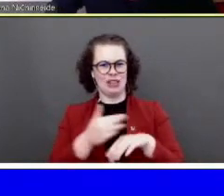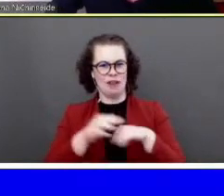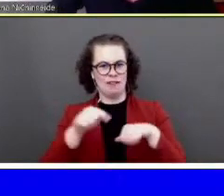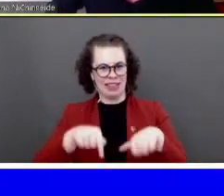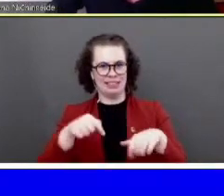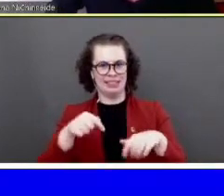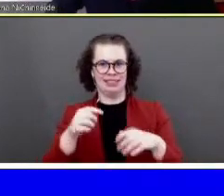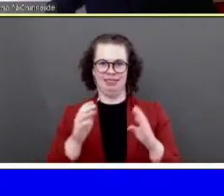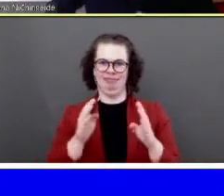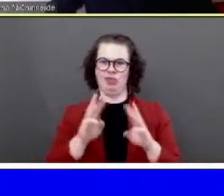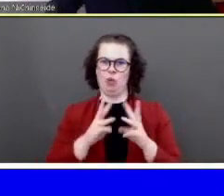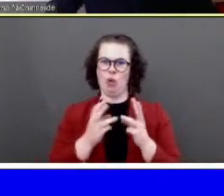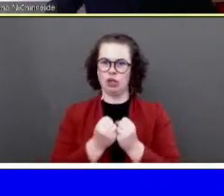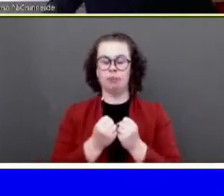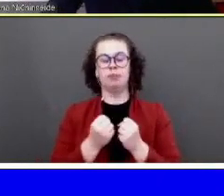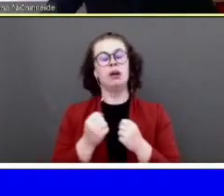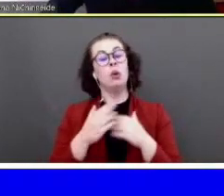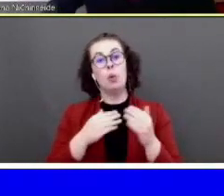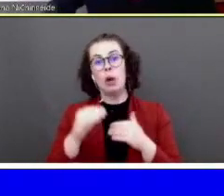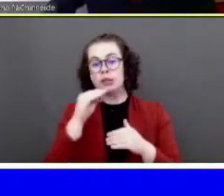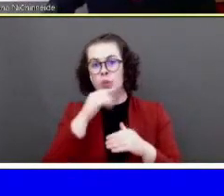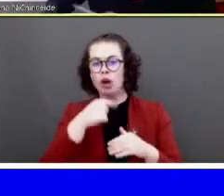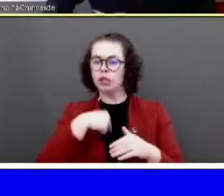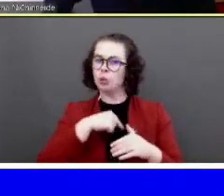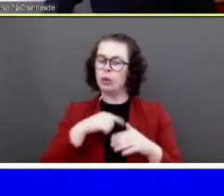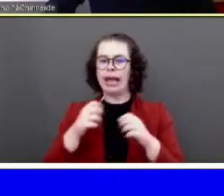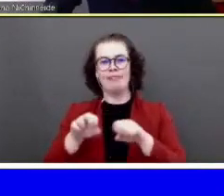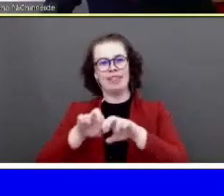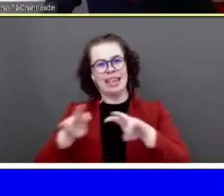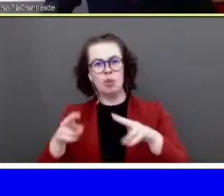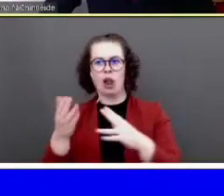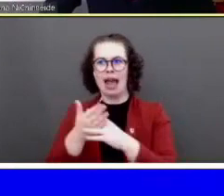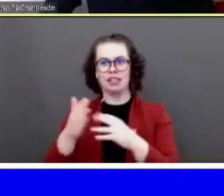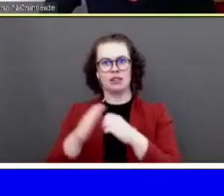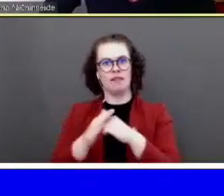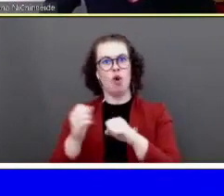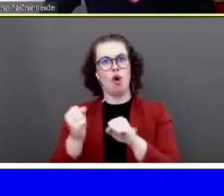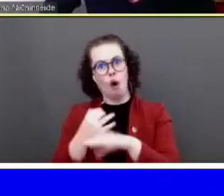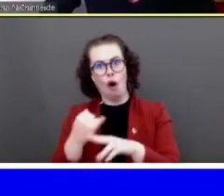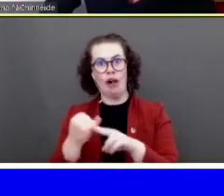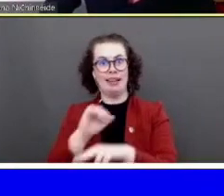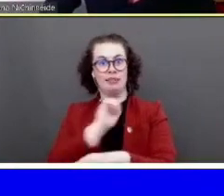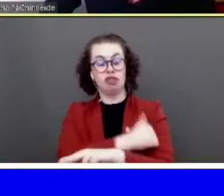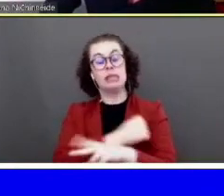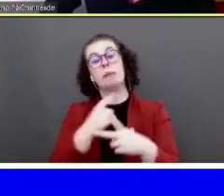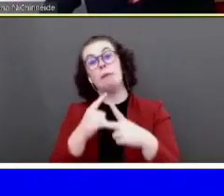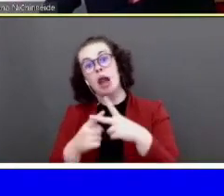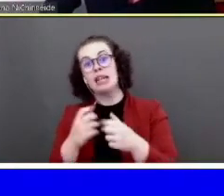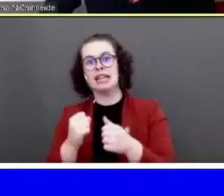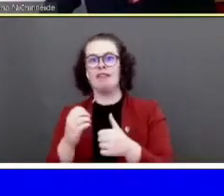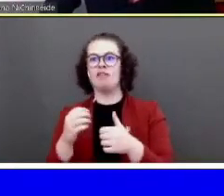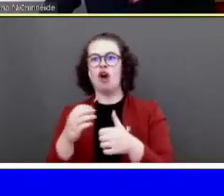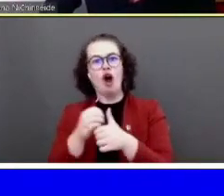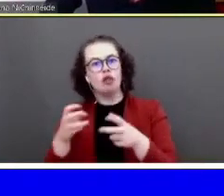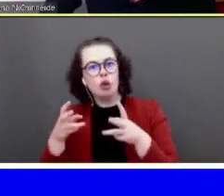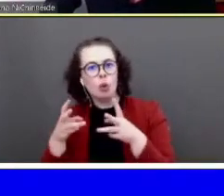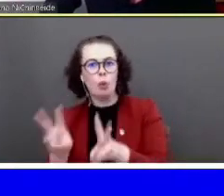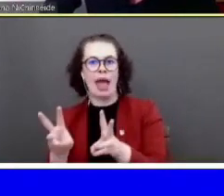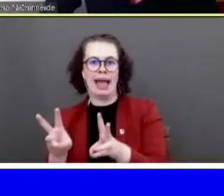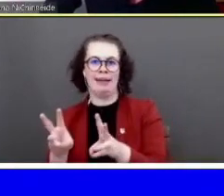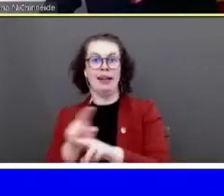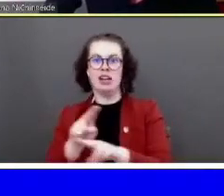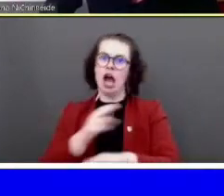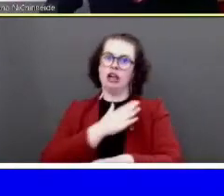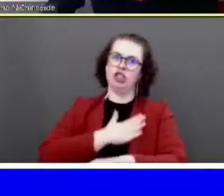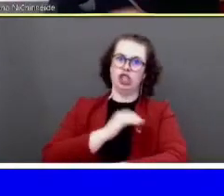provide equal and effective access in prisons, but we also have to ensure that appropriate alternatives exist in the community. And I think